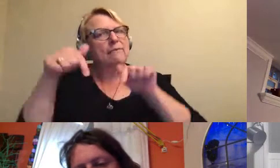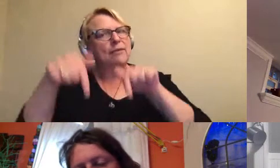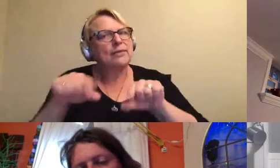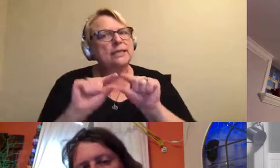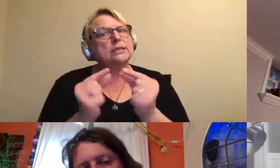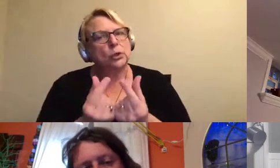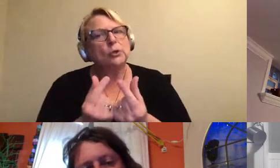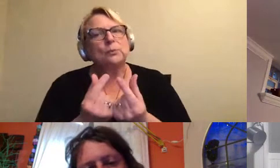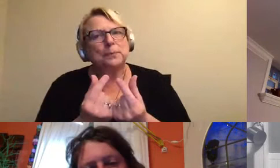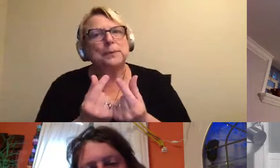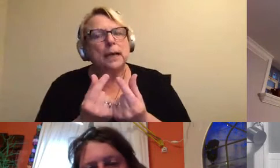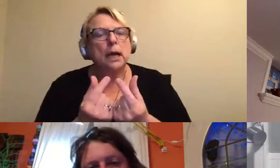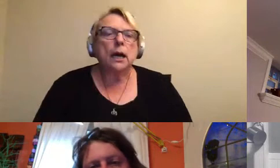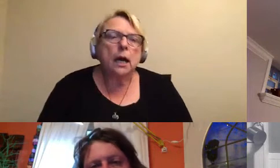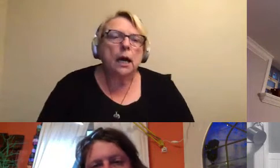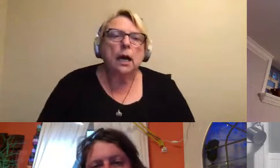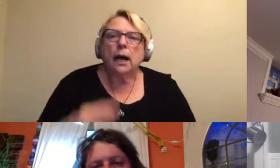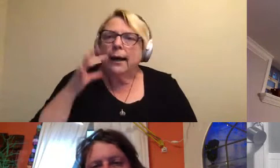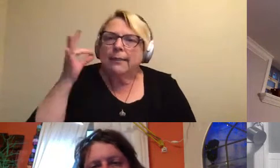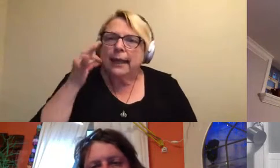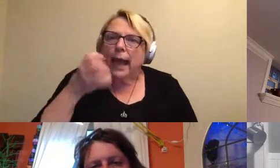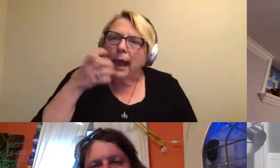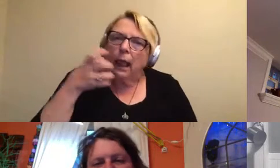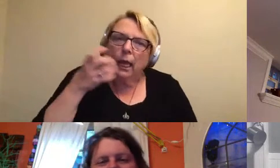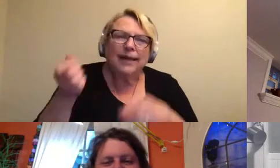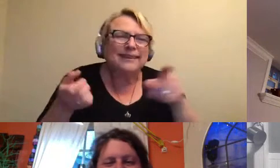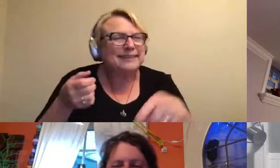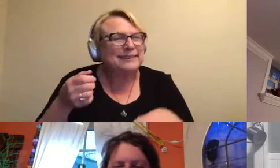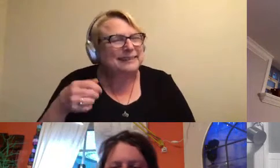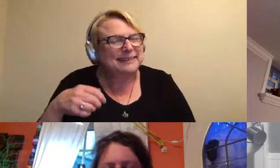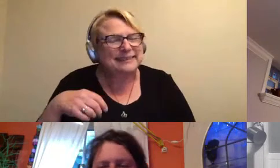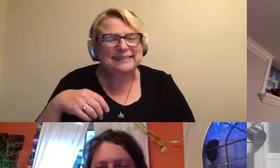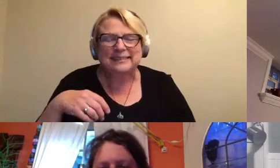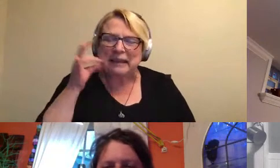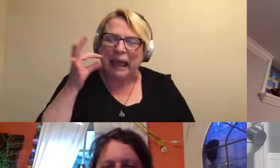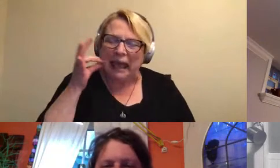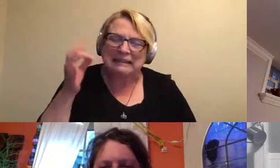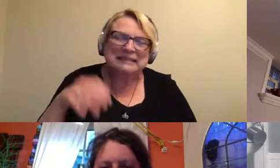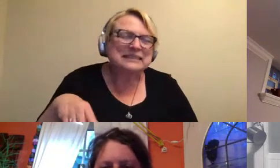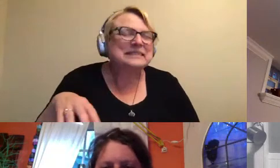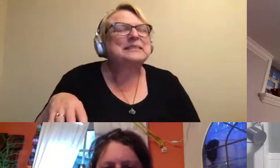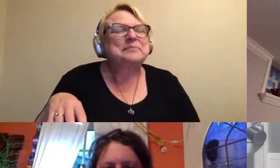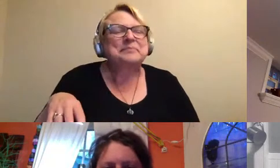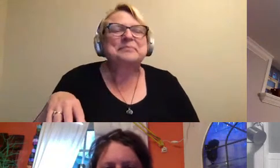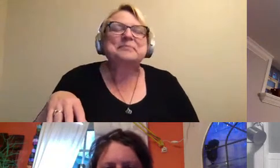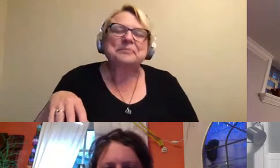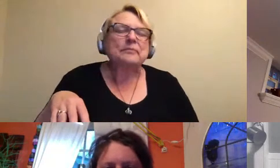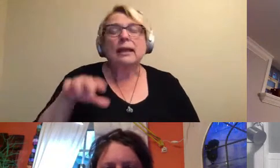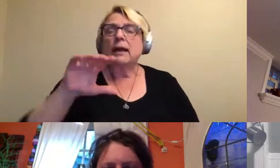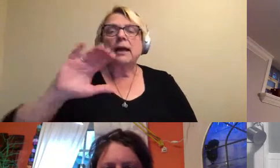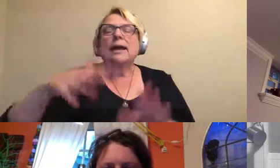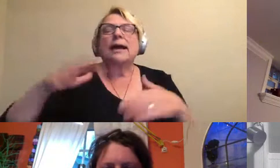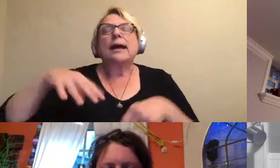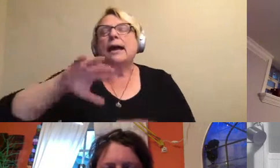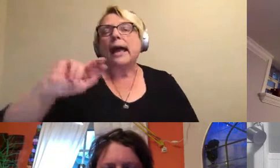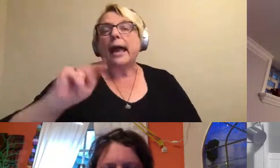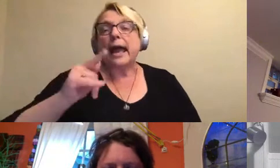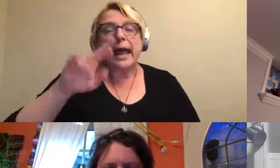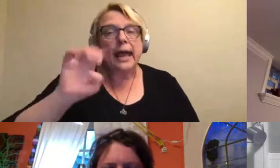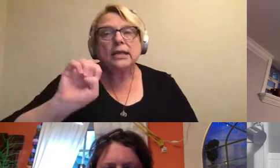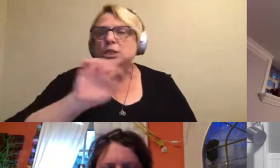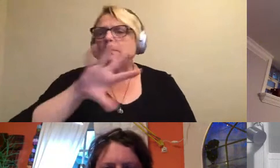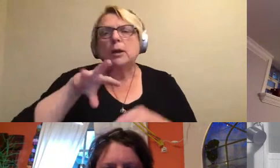As soon as I start talking, this cat wants to talk too. So Angie's been a part of a lot of bike and pedestrian